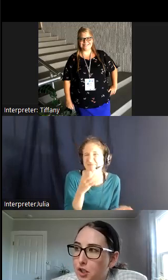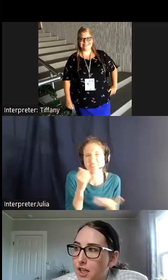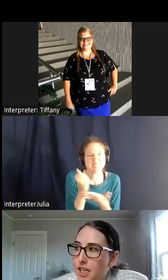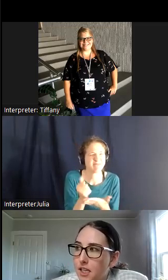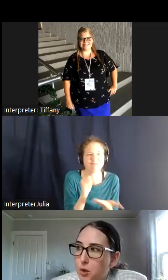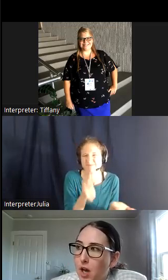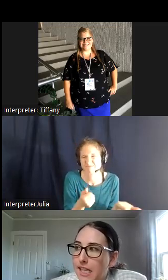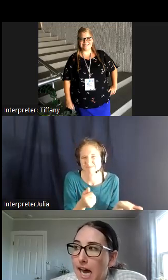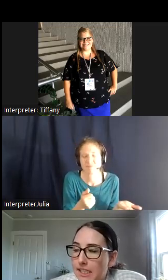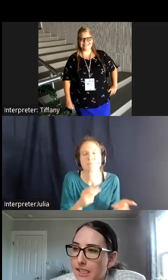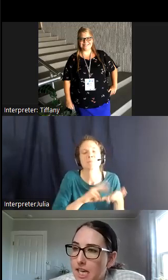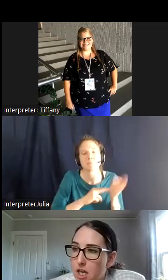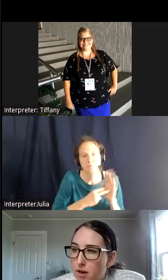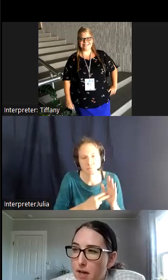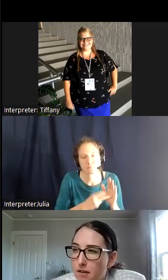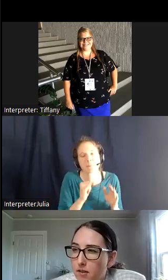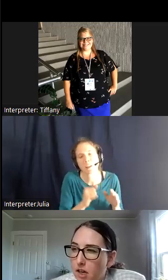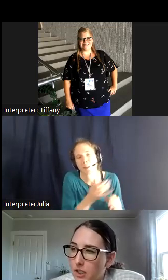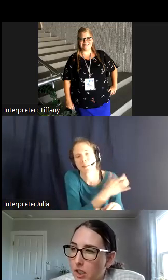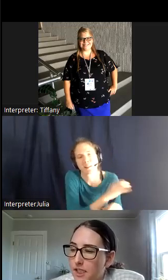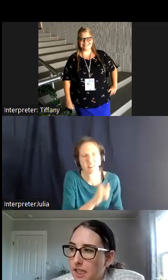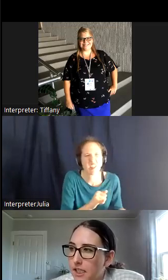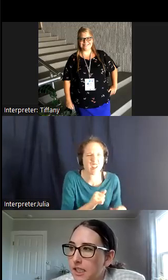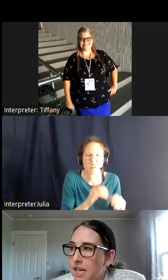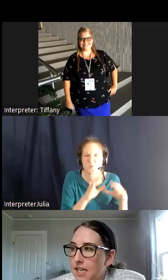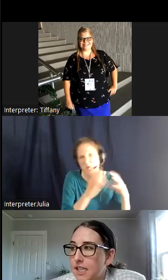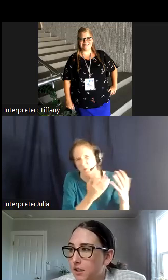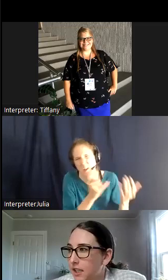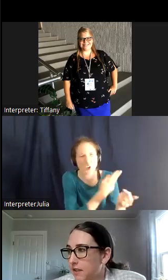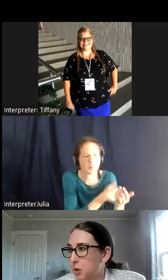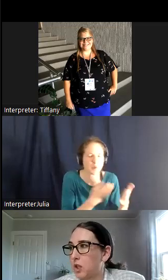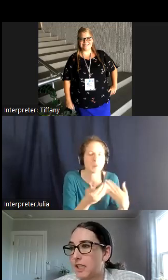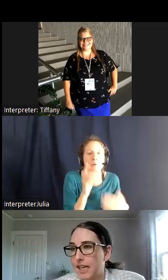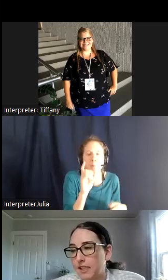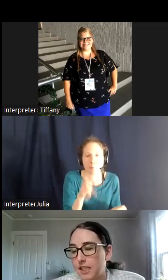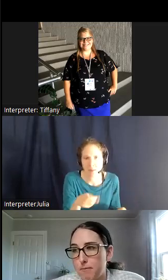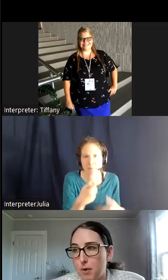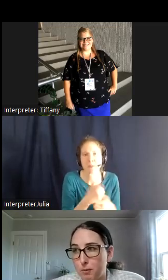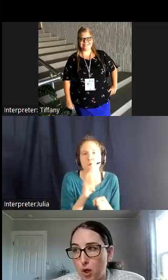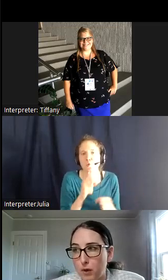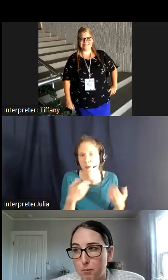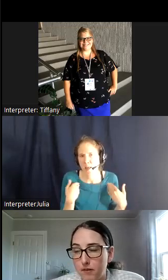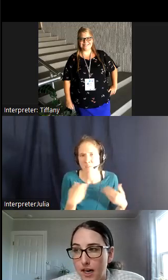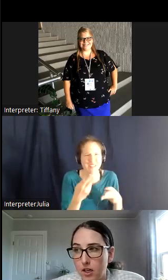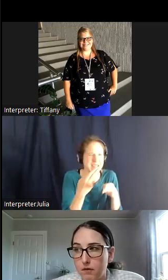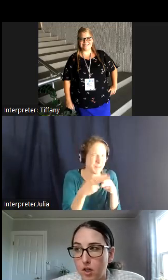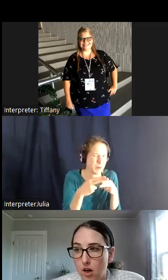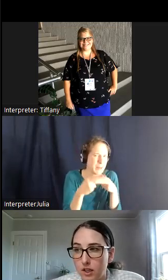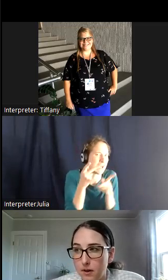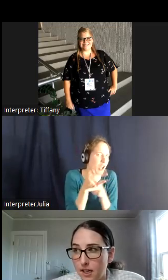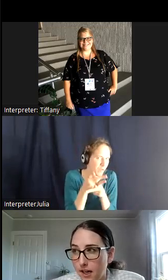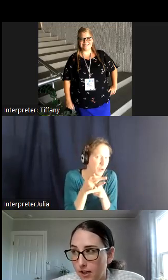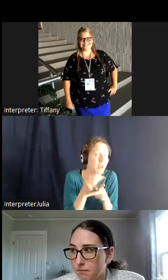has to ensure that the individual has access to interim behavioral health services until the individual is connected to the most appropriate provider